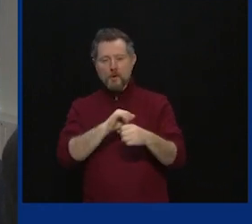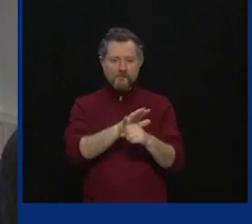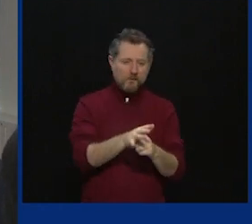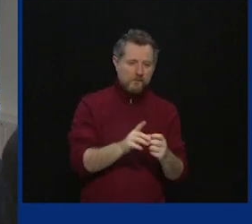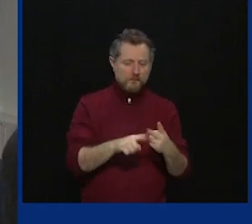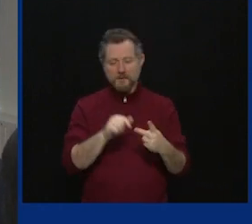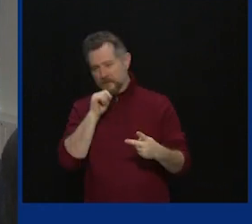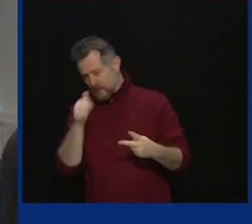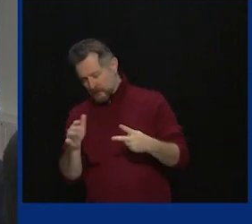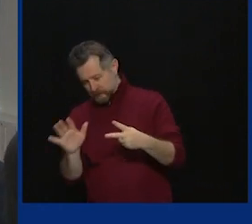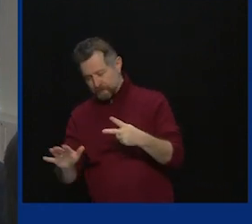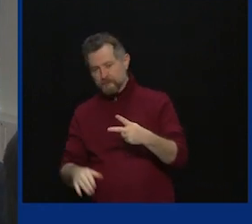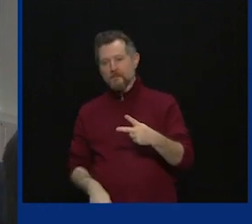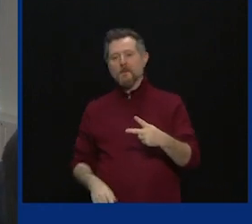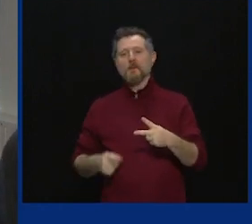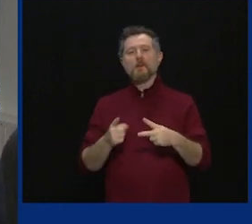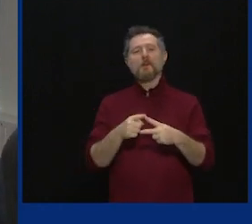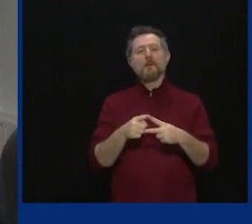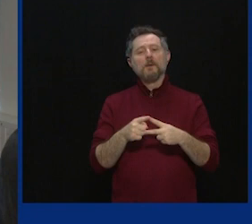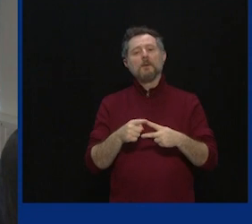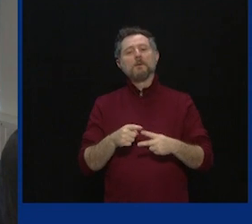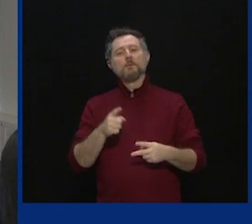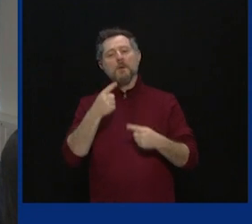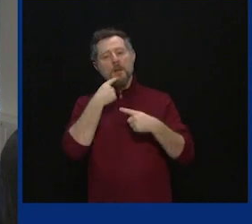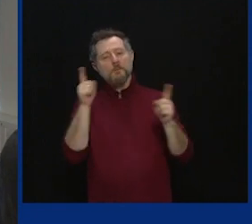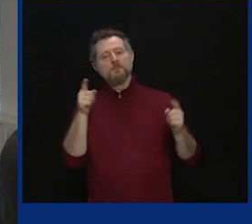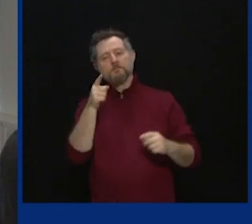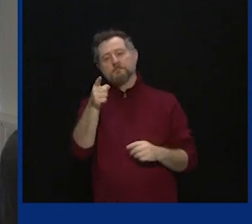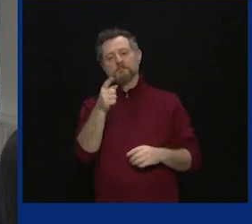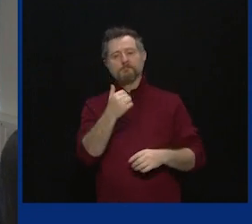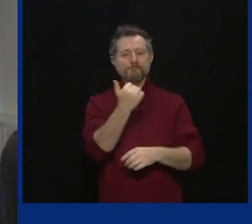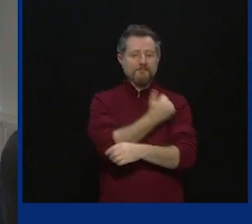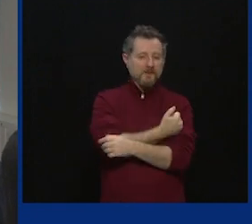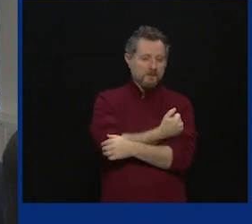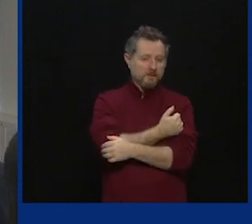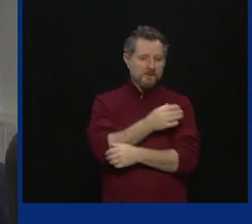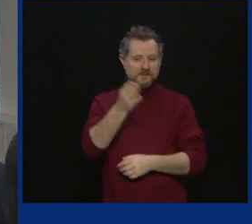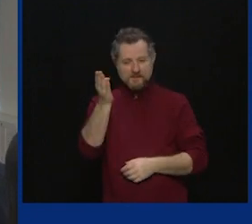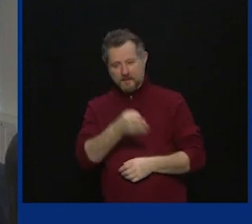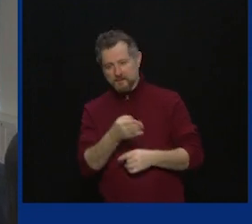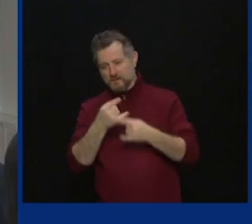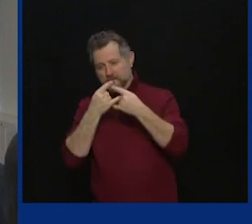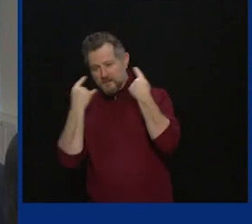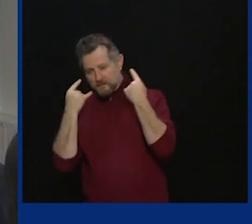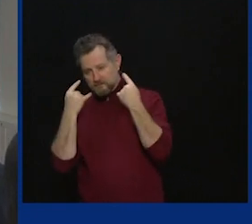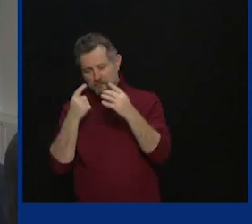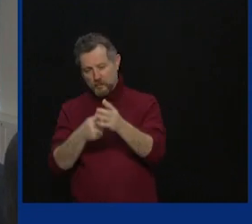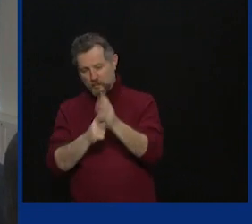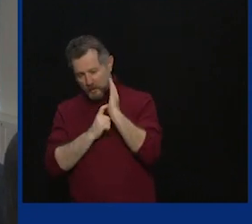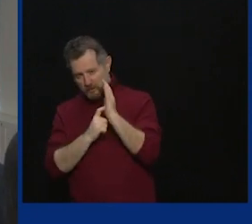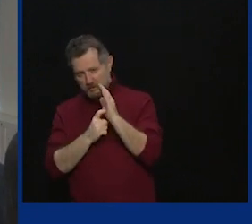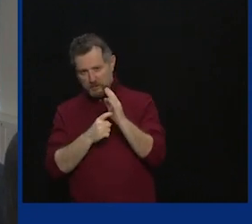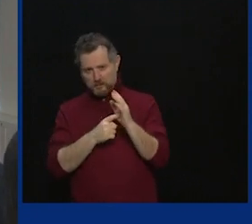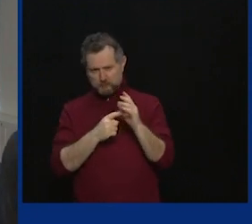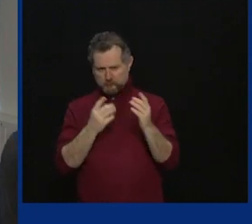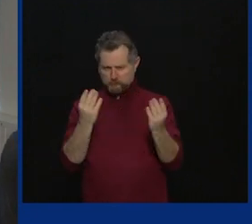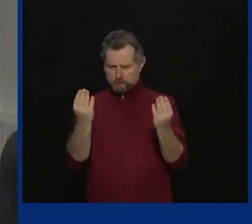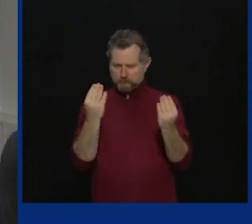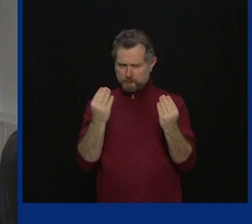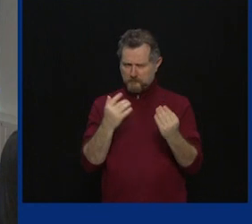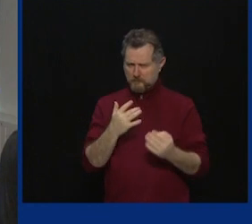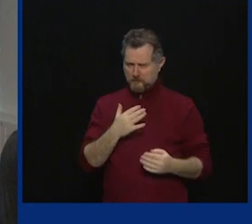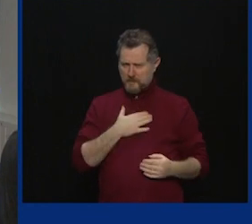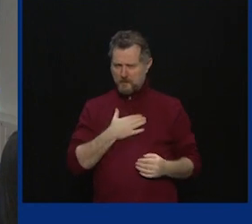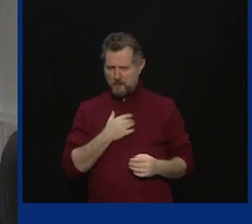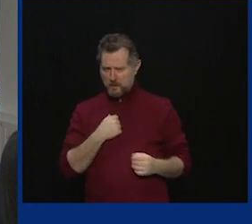this mask/vax mandate, my understanding was that there was a lot of thought went into it to